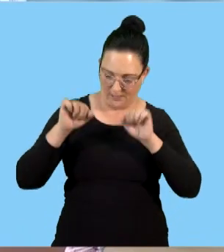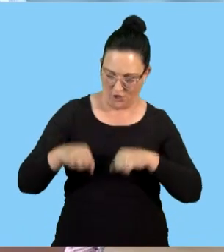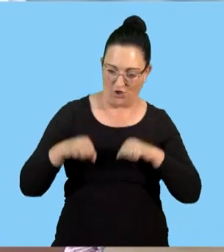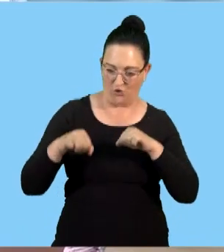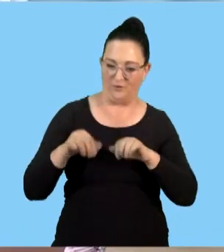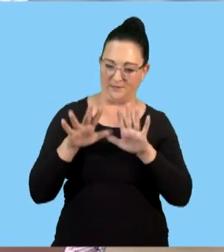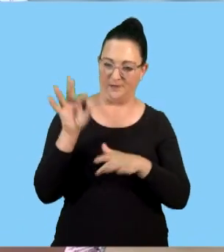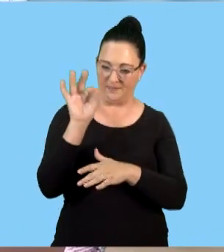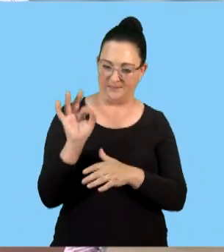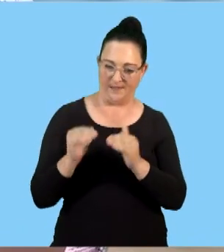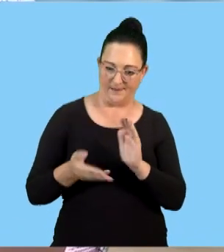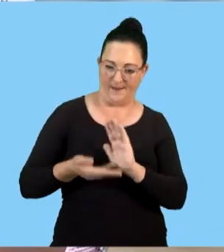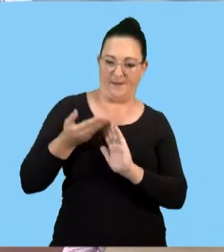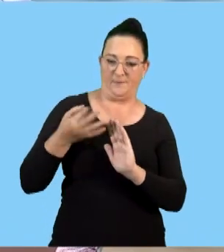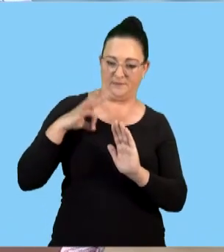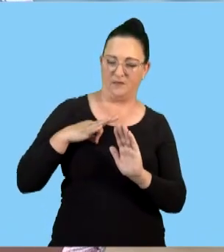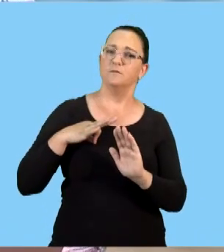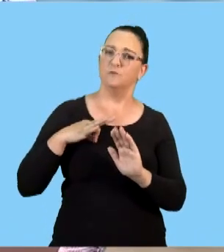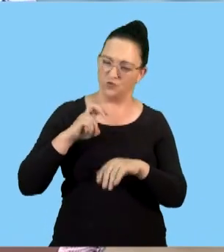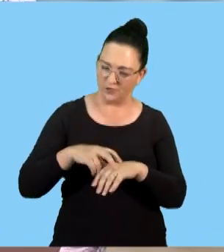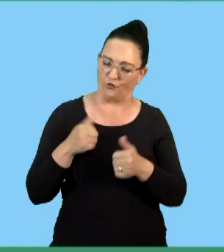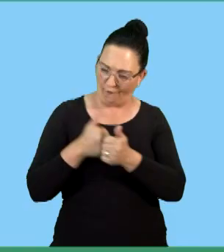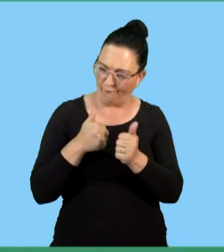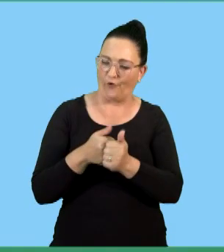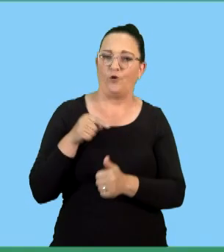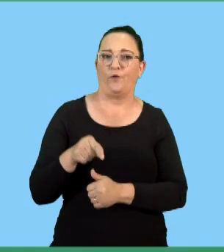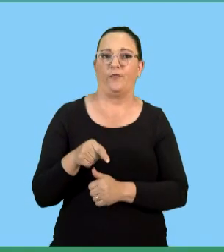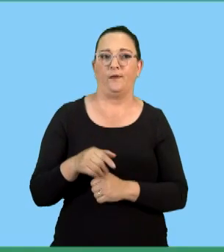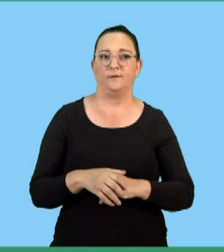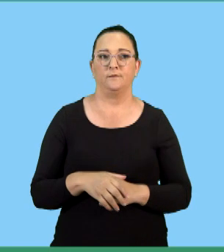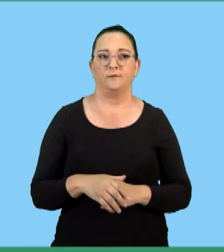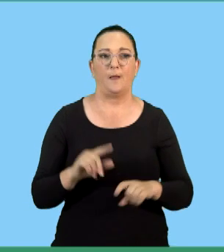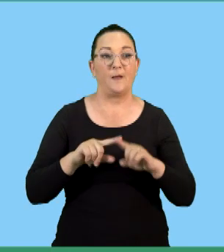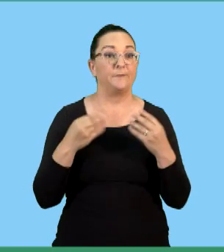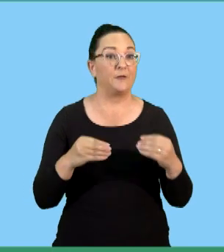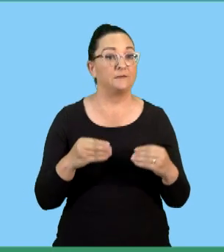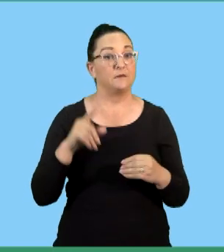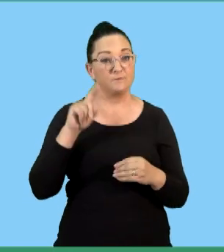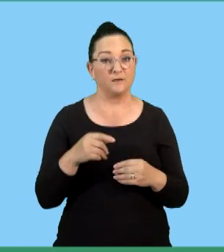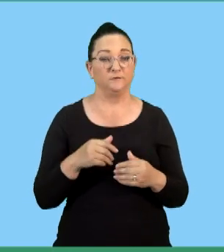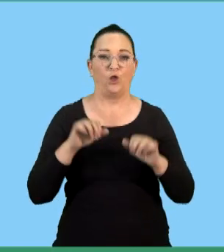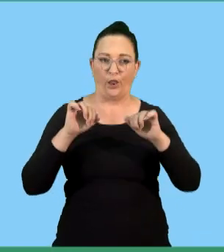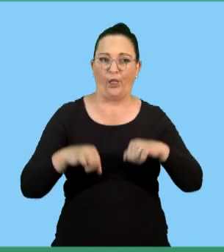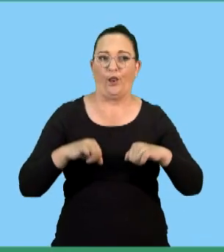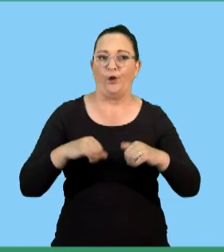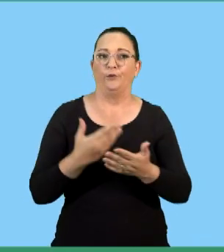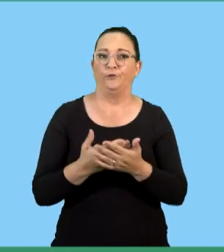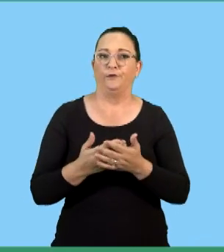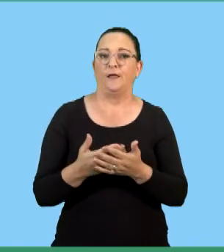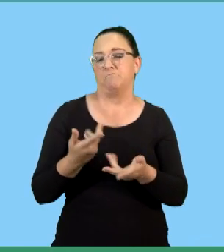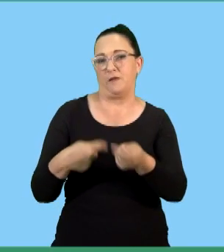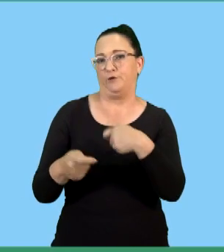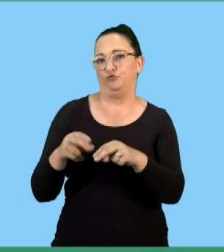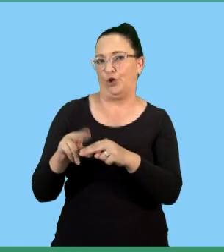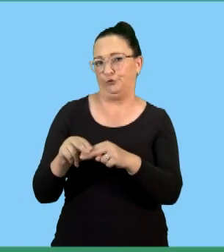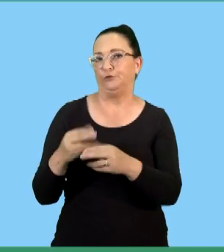that 10% increment. Businesses must allow employees to form trade unions. It's very important. Allow them. That is